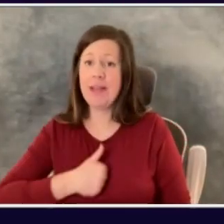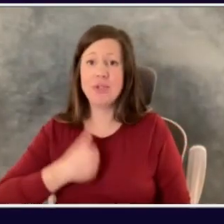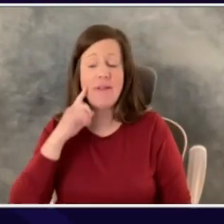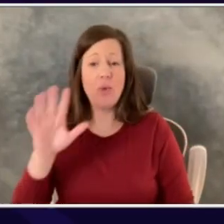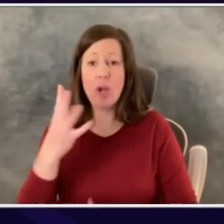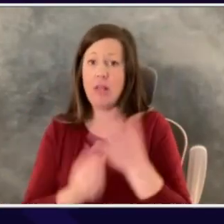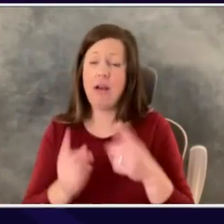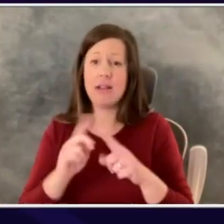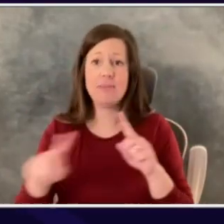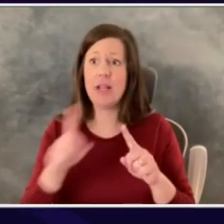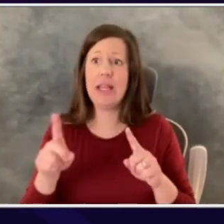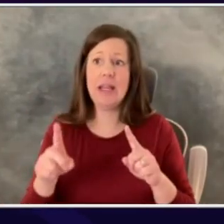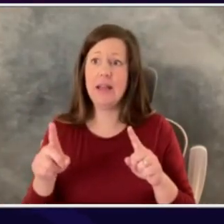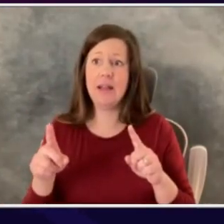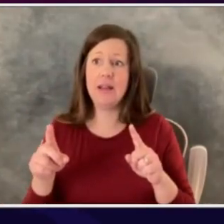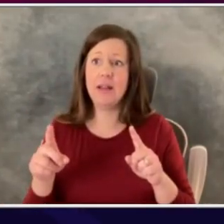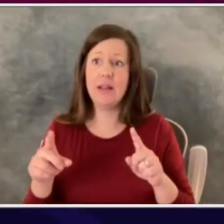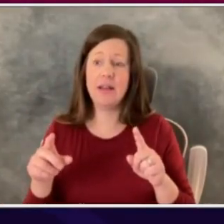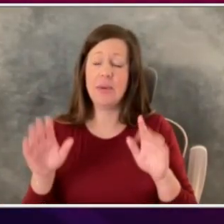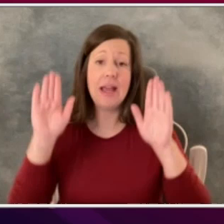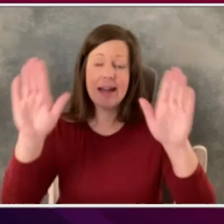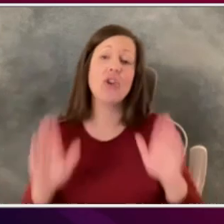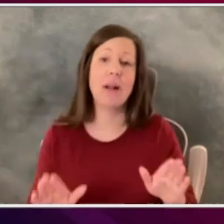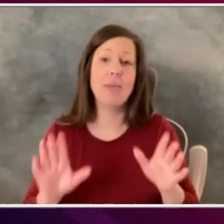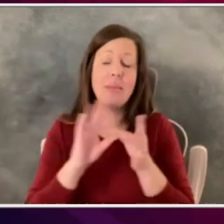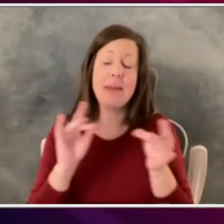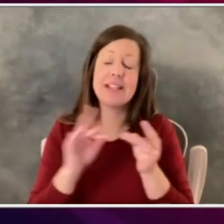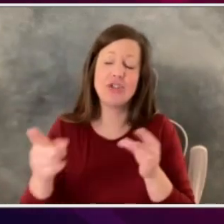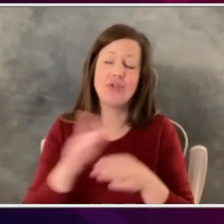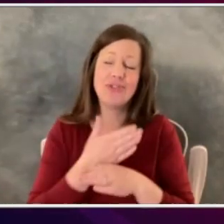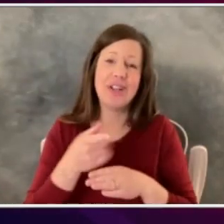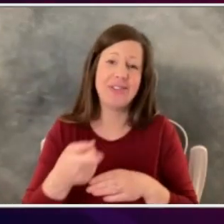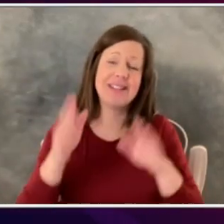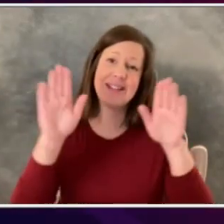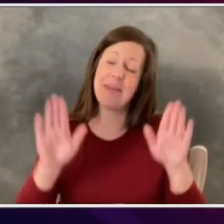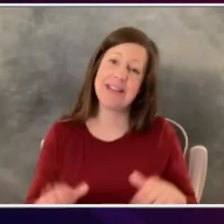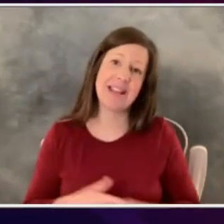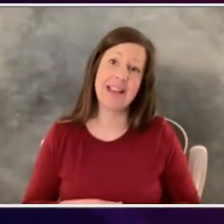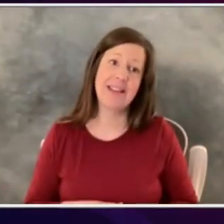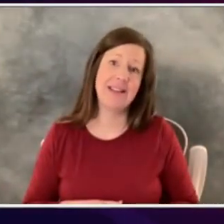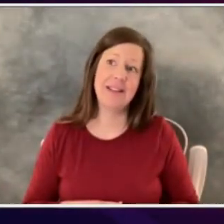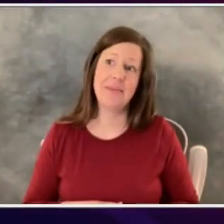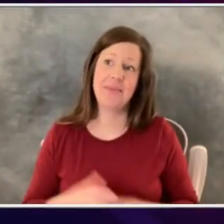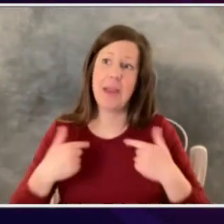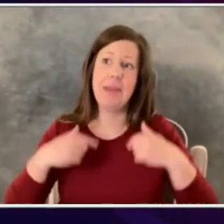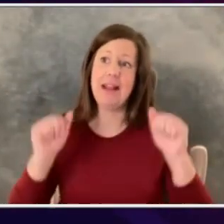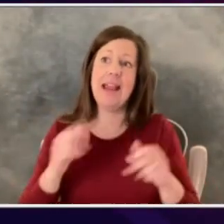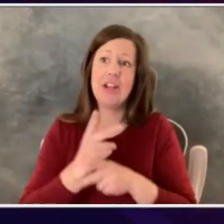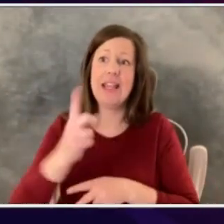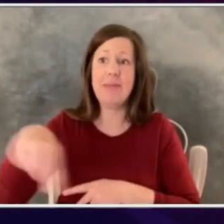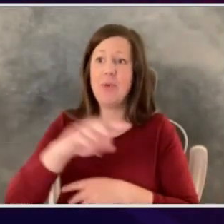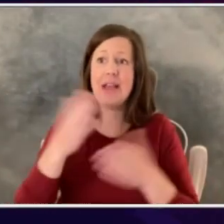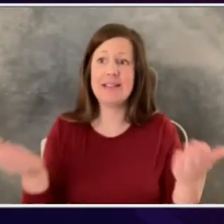incredible message that you've shared. This is amazing. We could go on. Well, I could keep you guys here all day, but you have important